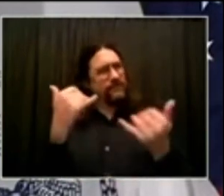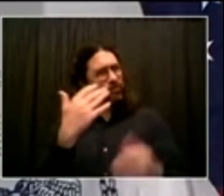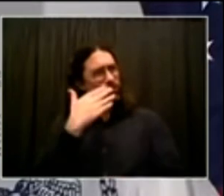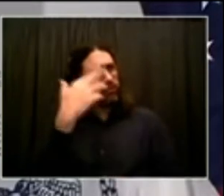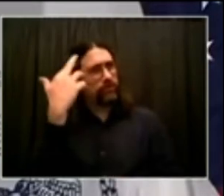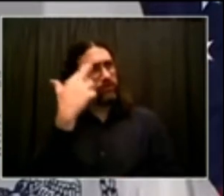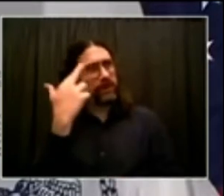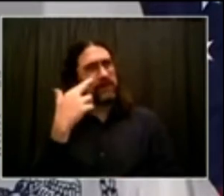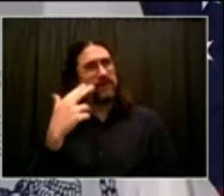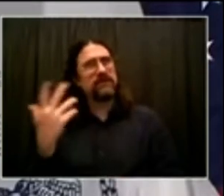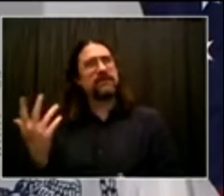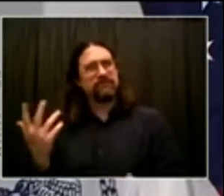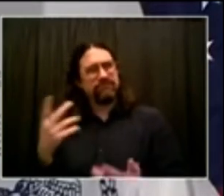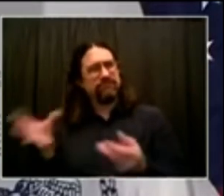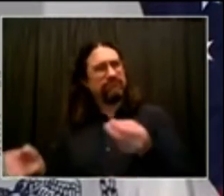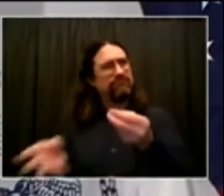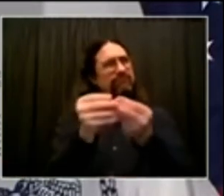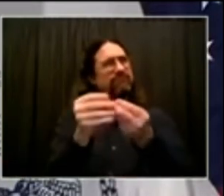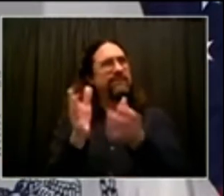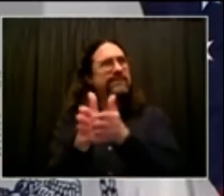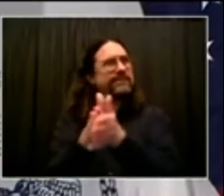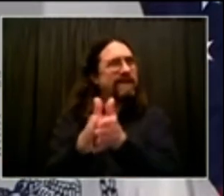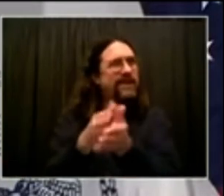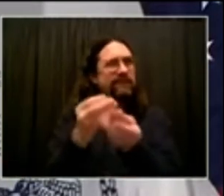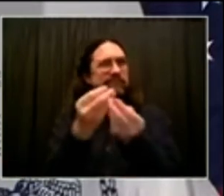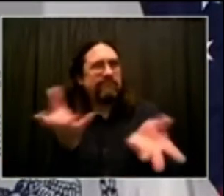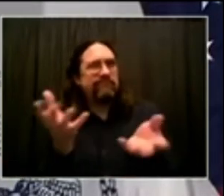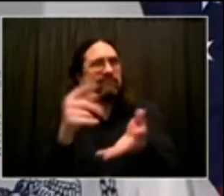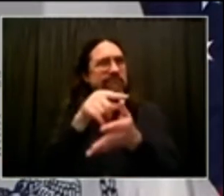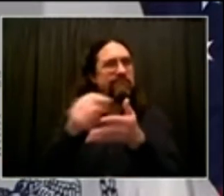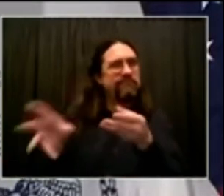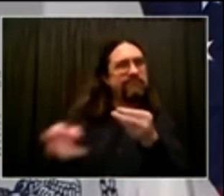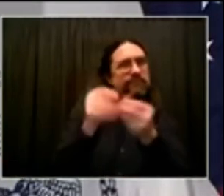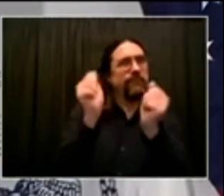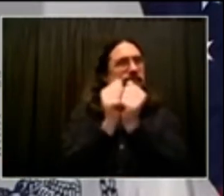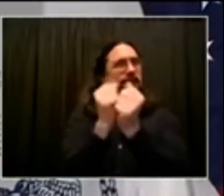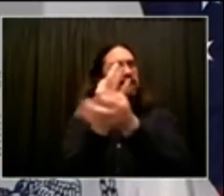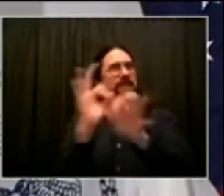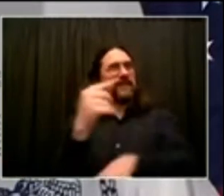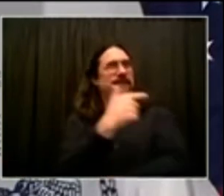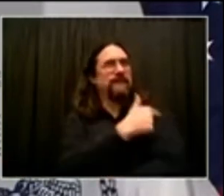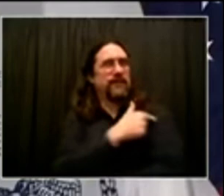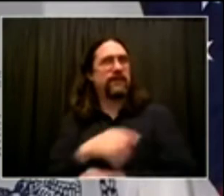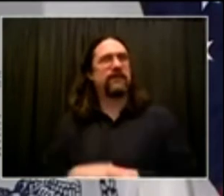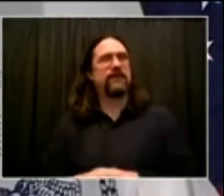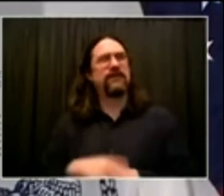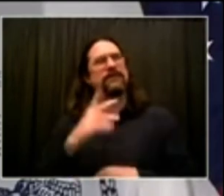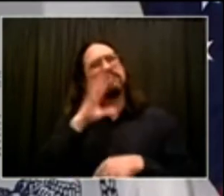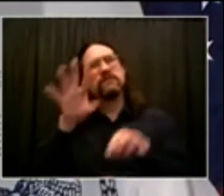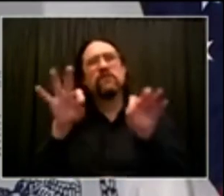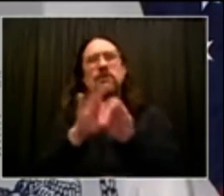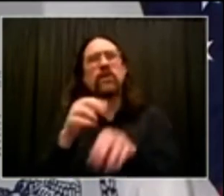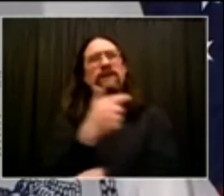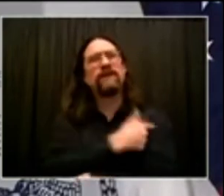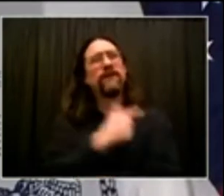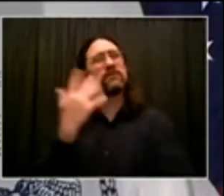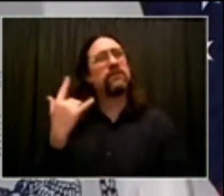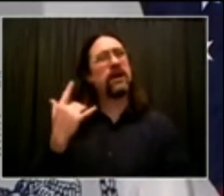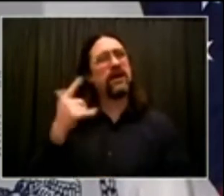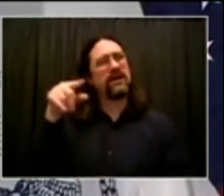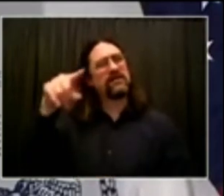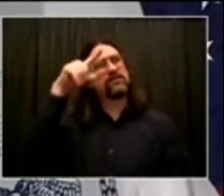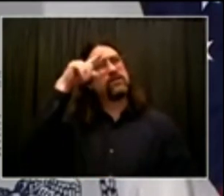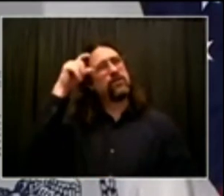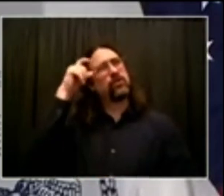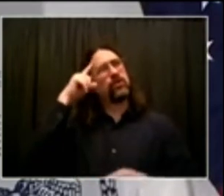have something historic and amazing, the summer of New York City, a summer of joy, a summer of culture, a summer of energy. We can